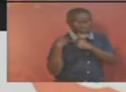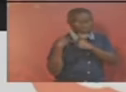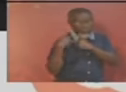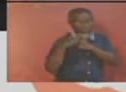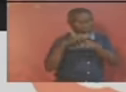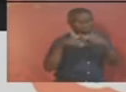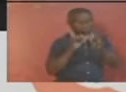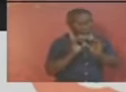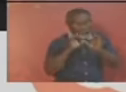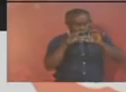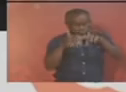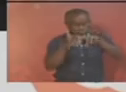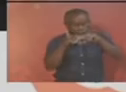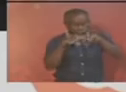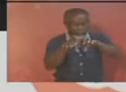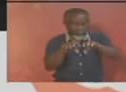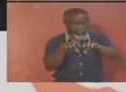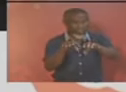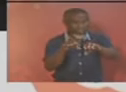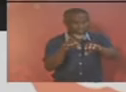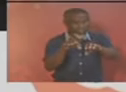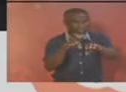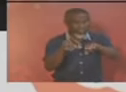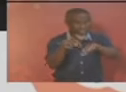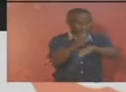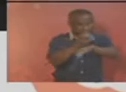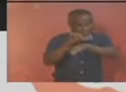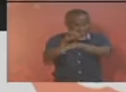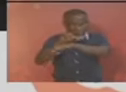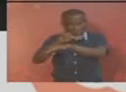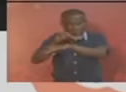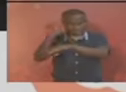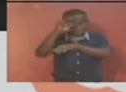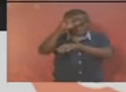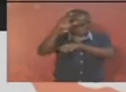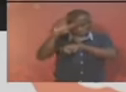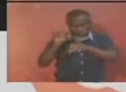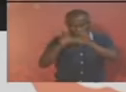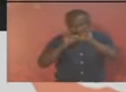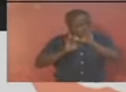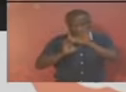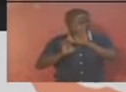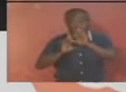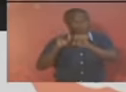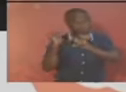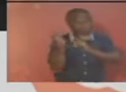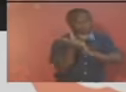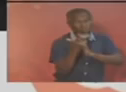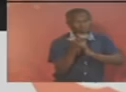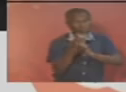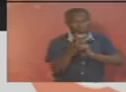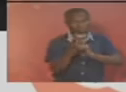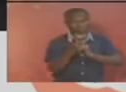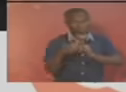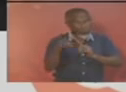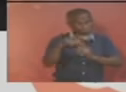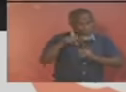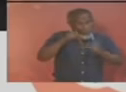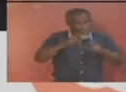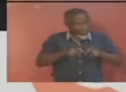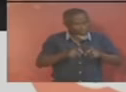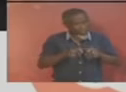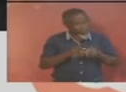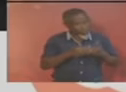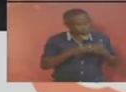of government to really, when it comes to emergency, a public health emergency, to lead. So to provide